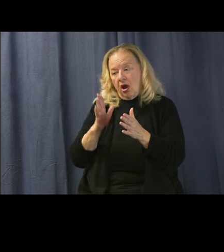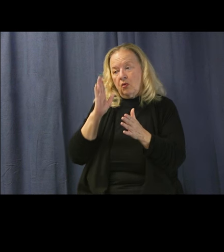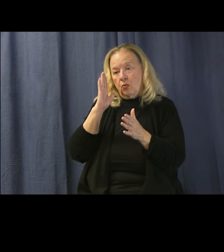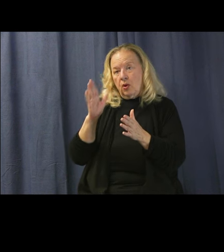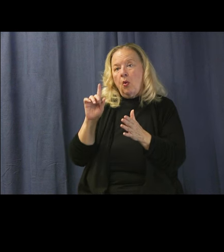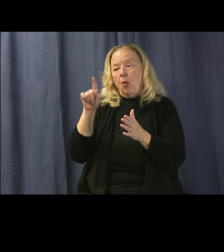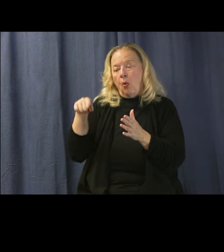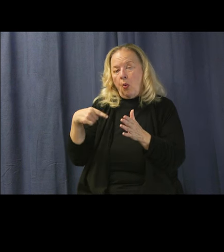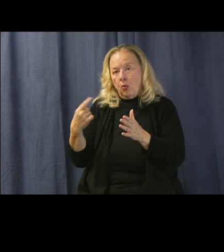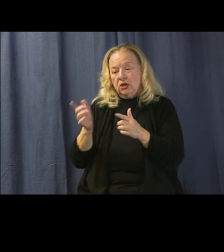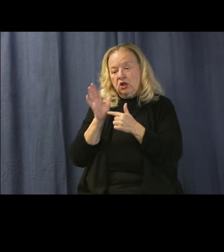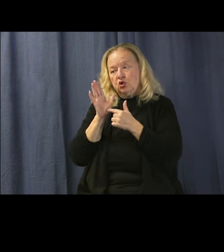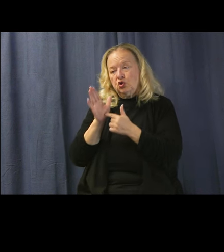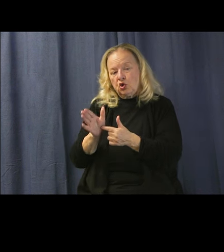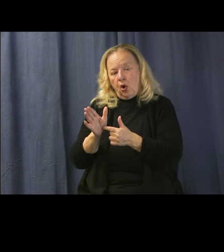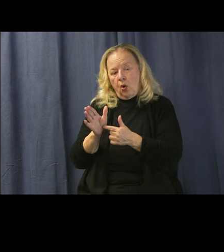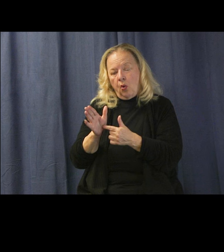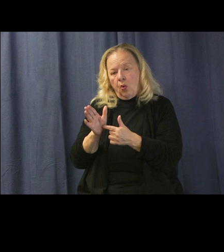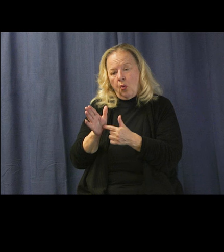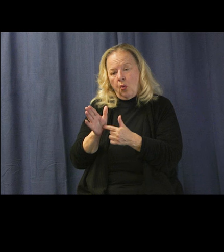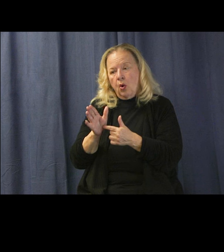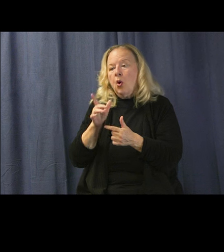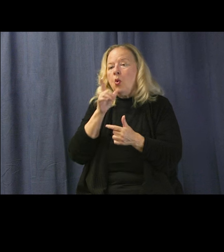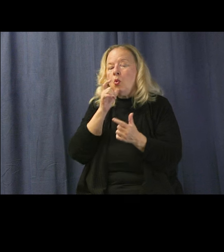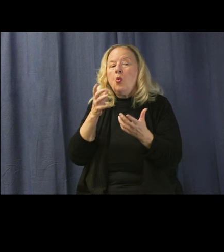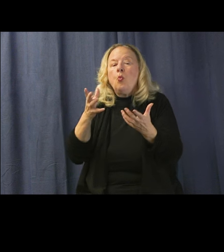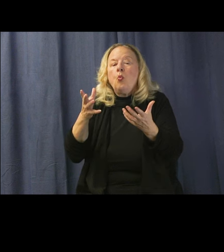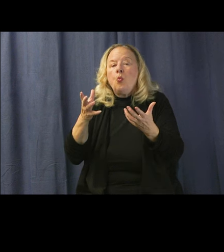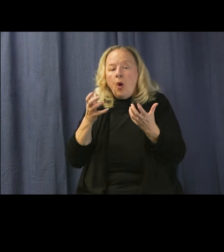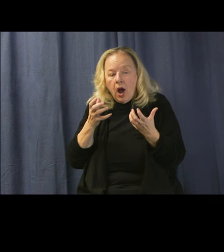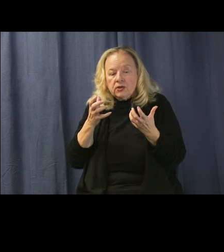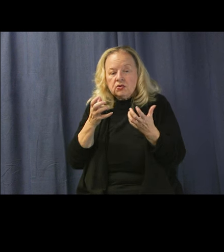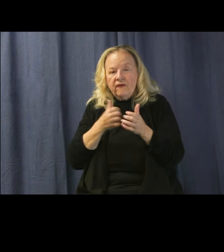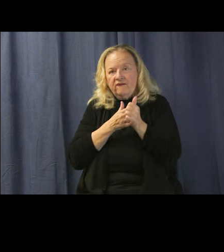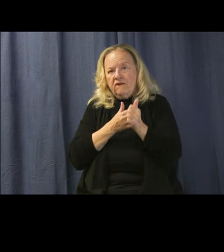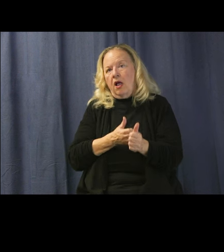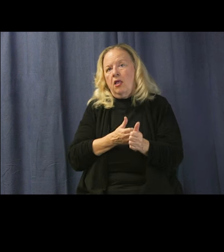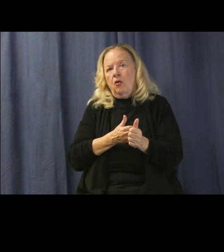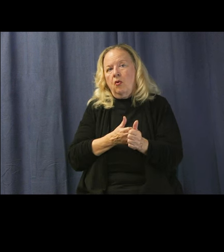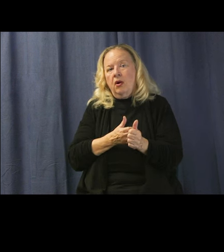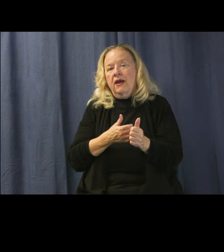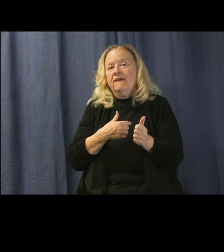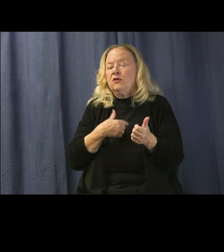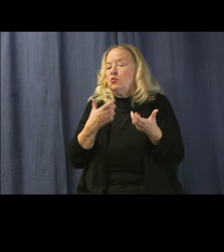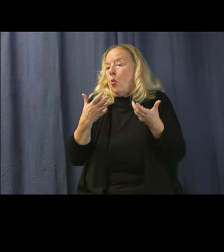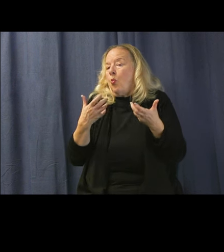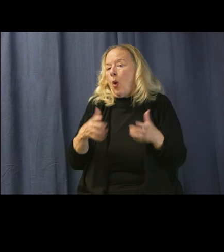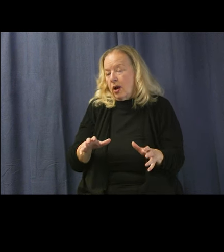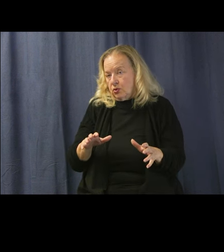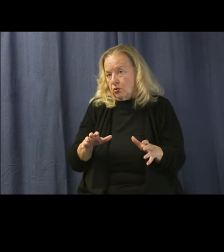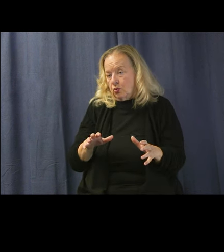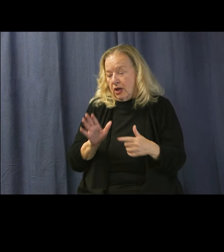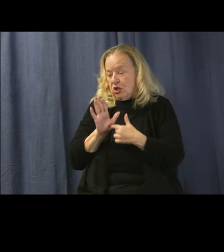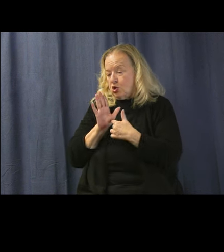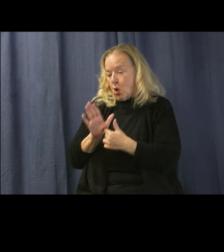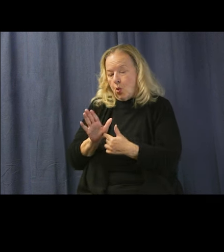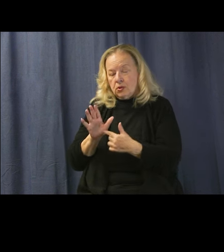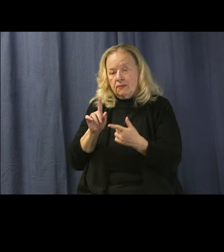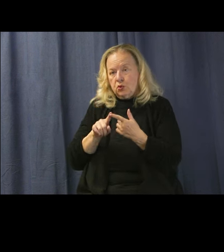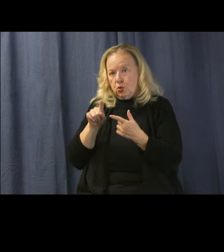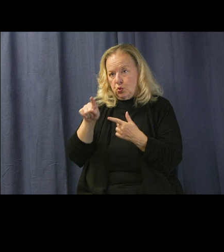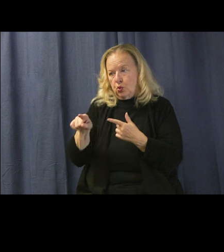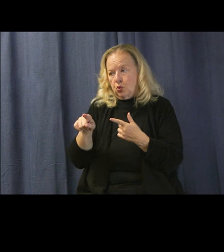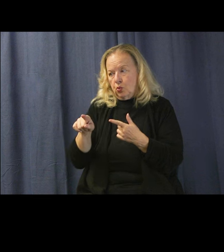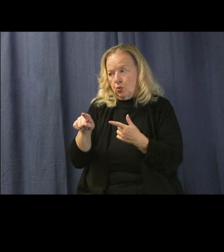will only reveal things to those who want to do them. If you don't want to do them and he reveals them to